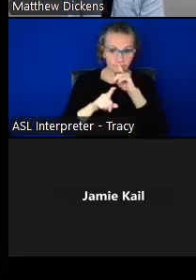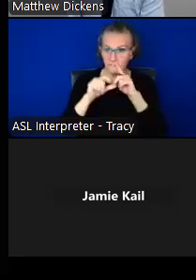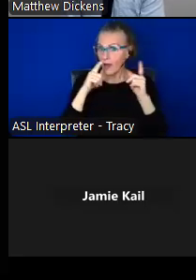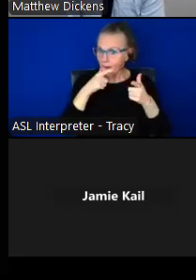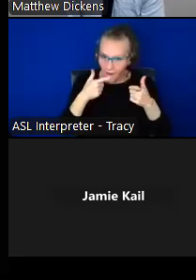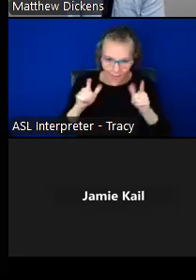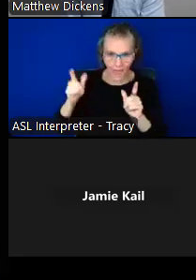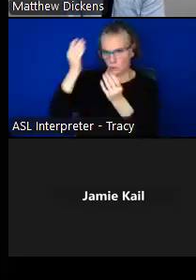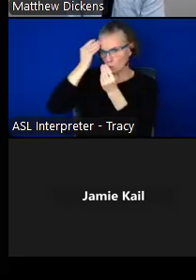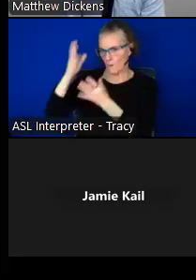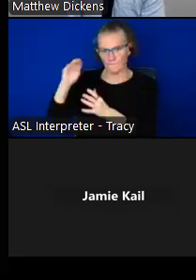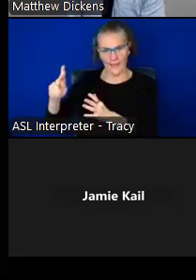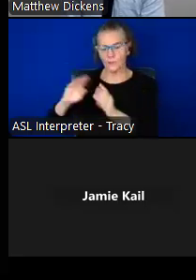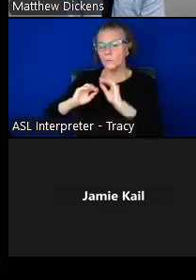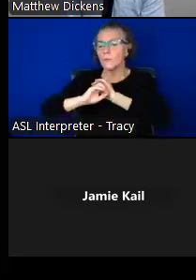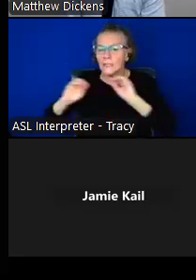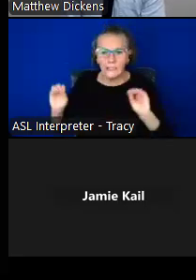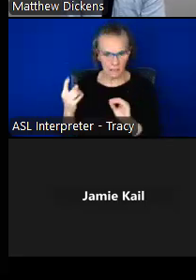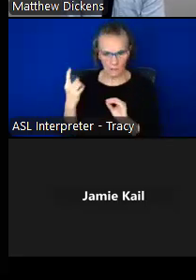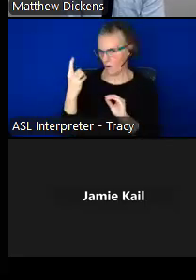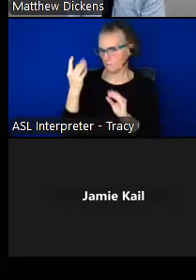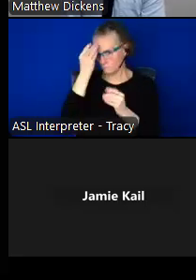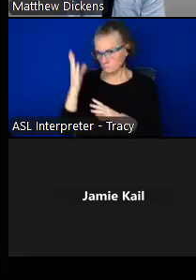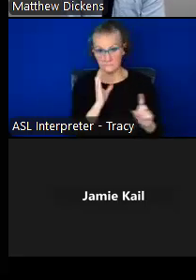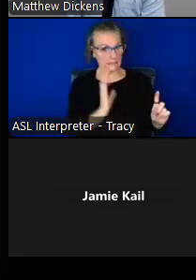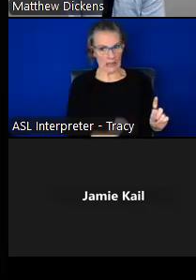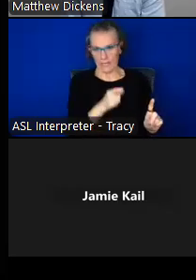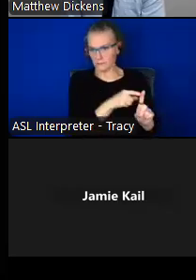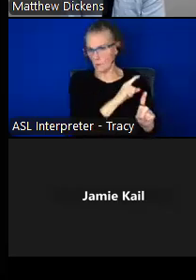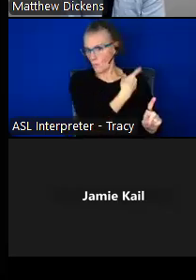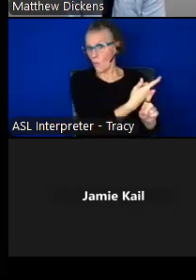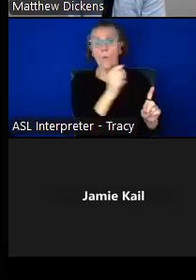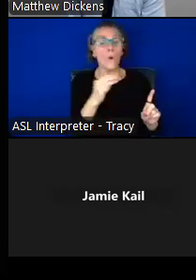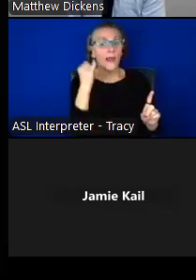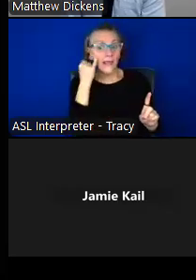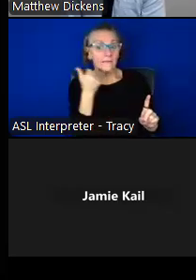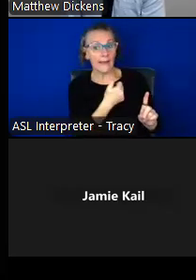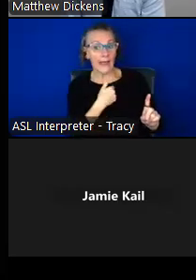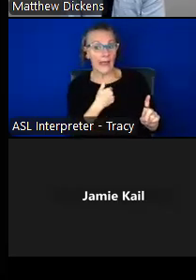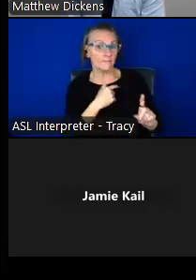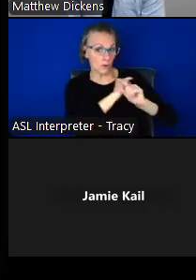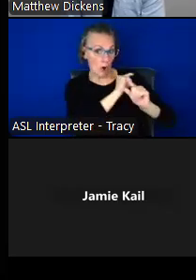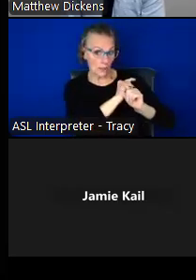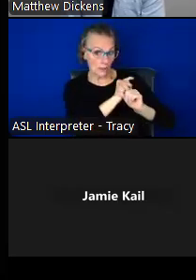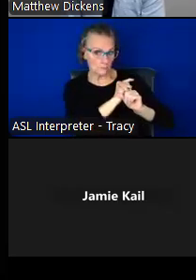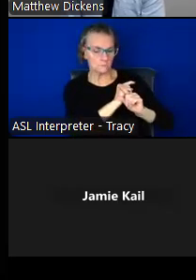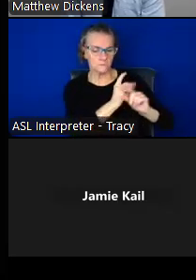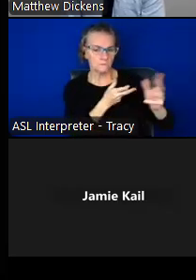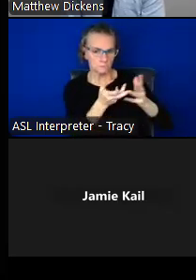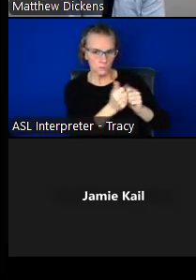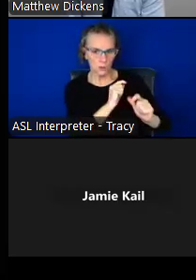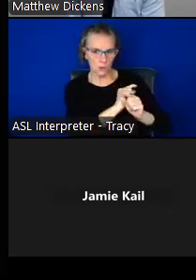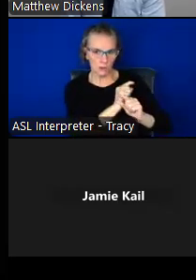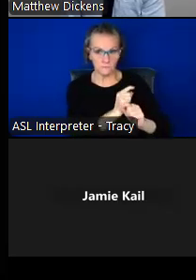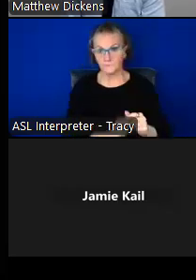actions to any individuals other than the client themselves or if they happen to have a guardian.